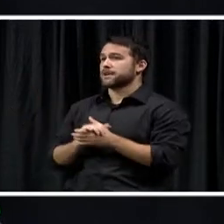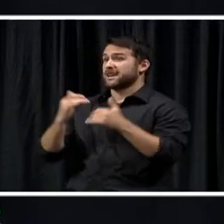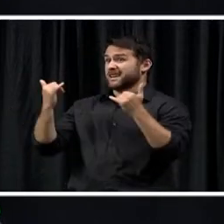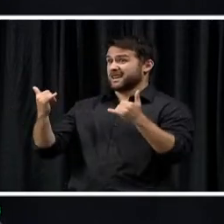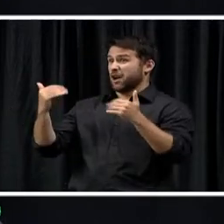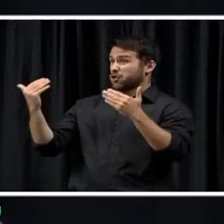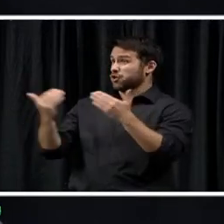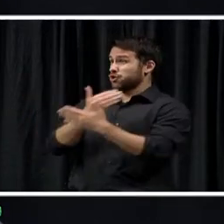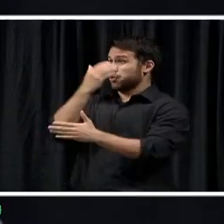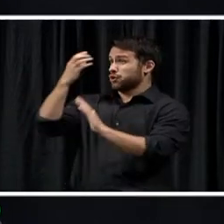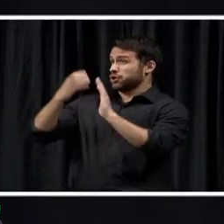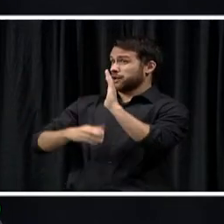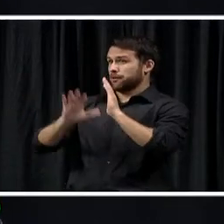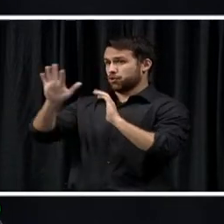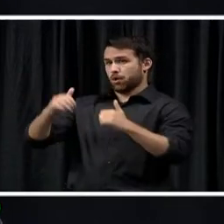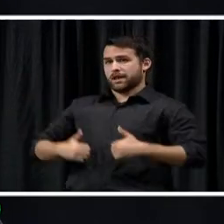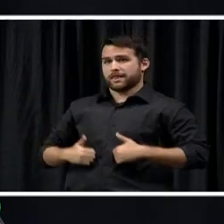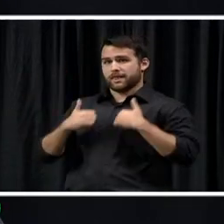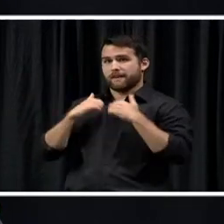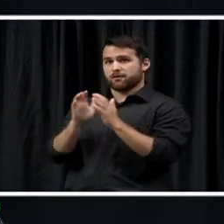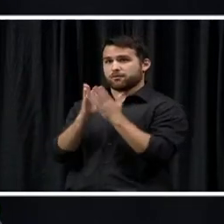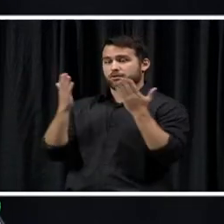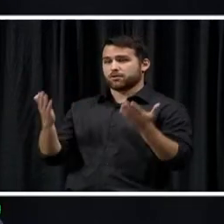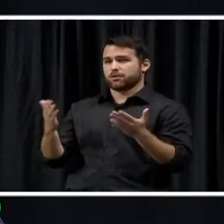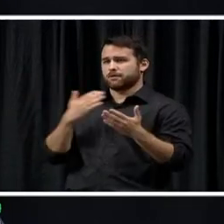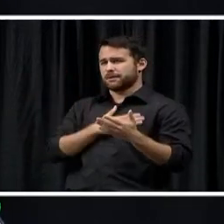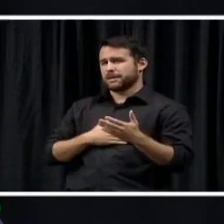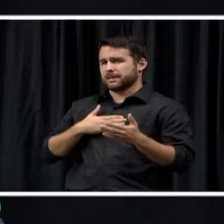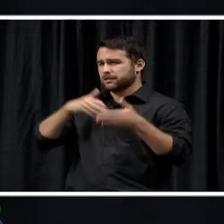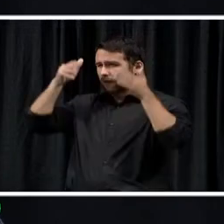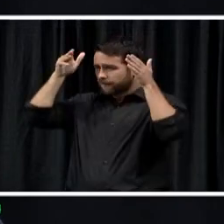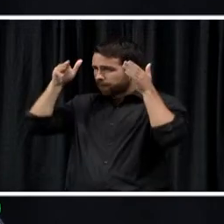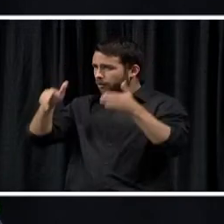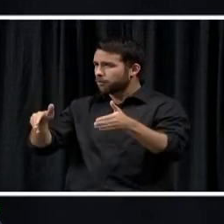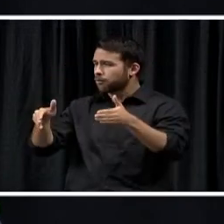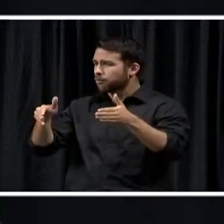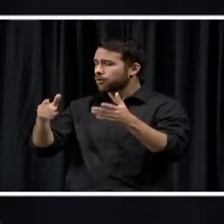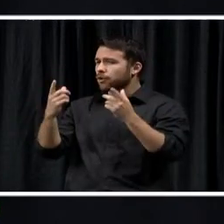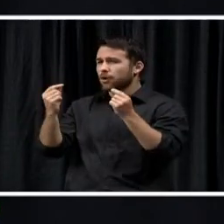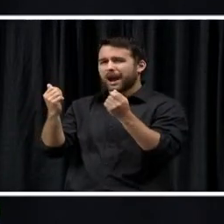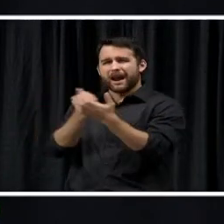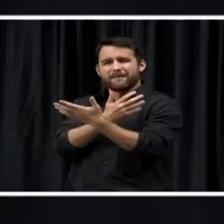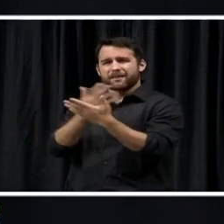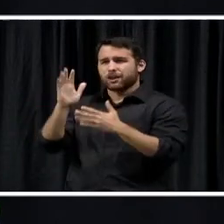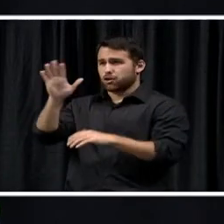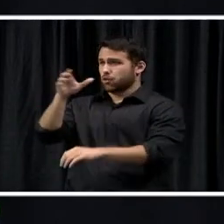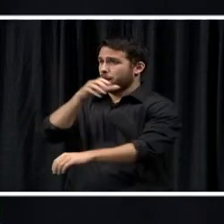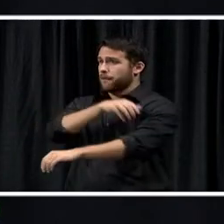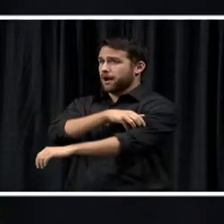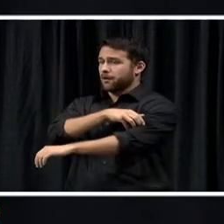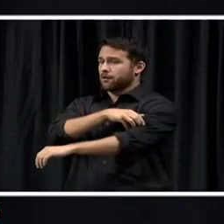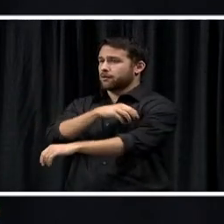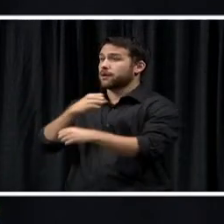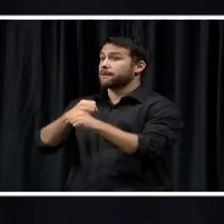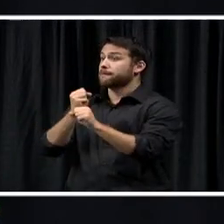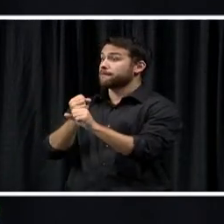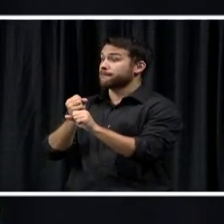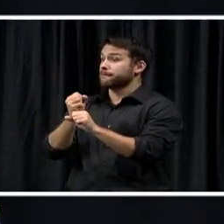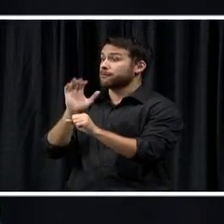in your life's book, please focus on doing everything within your power to make a